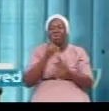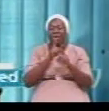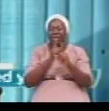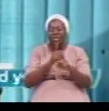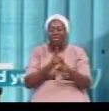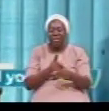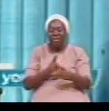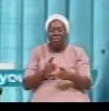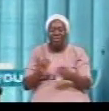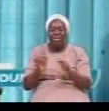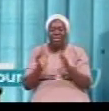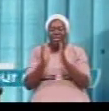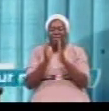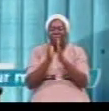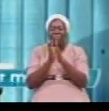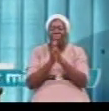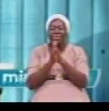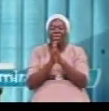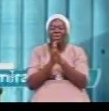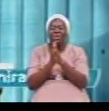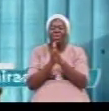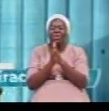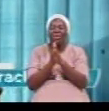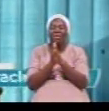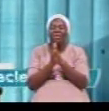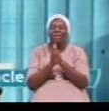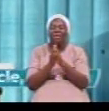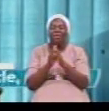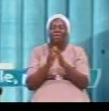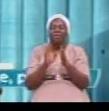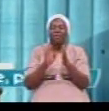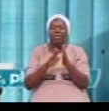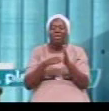for answering our prayers,